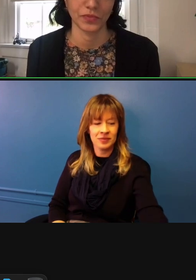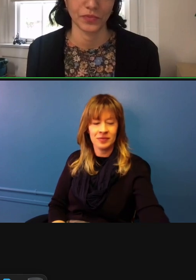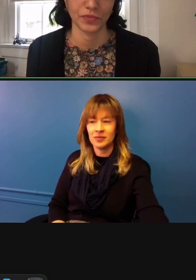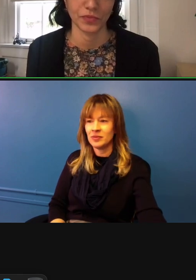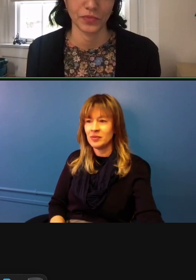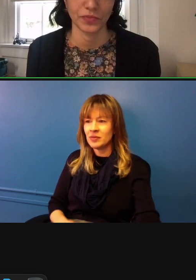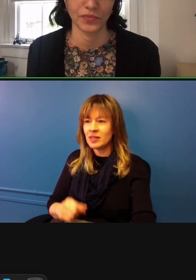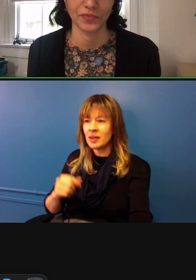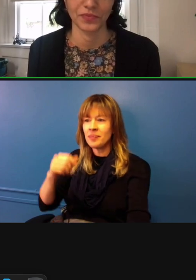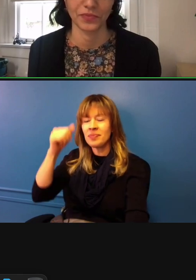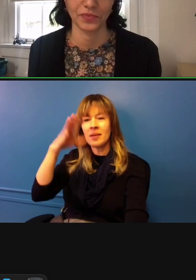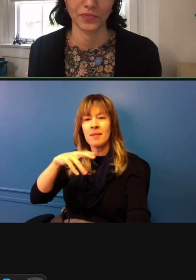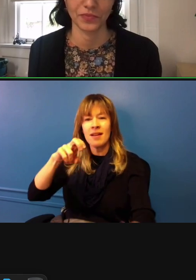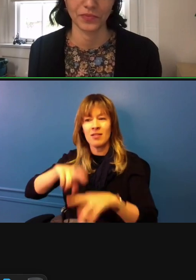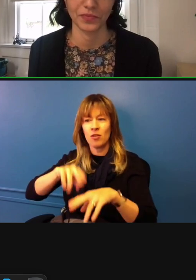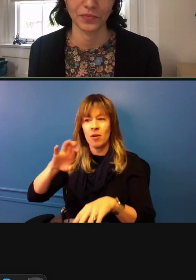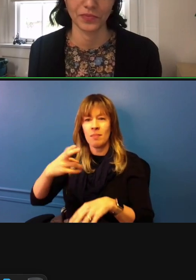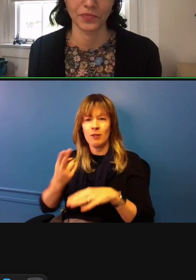John Watson.